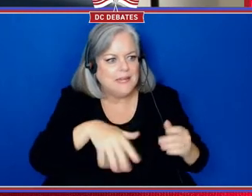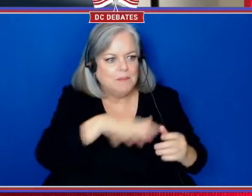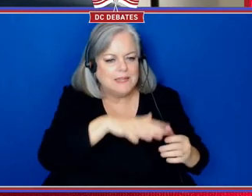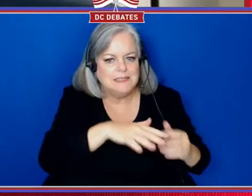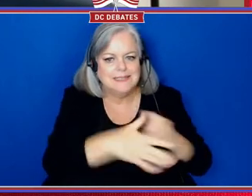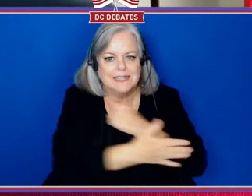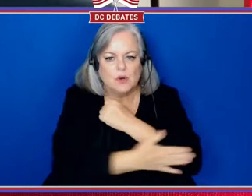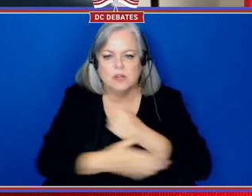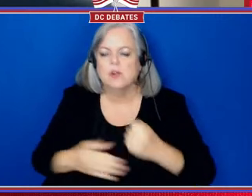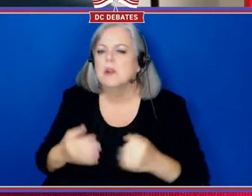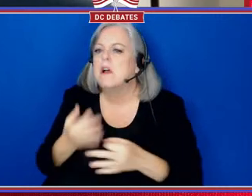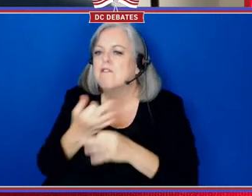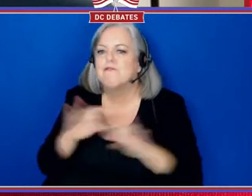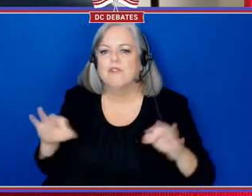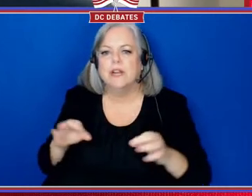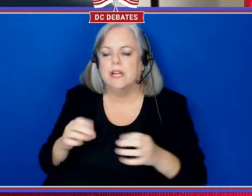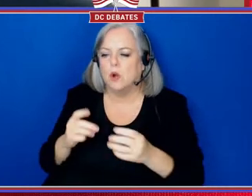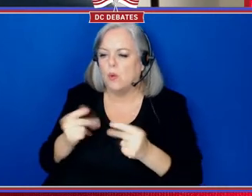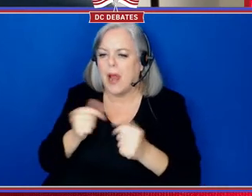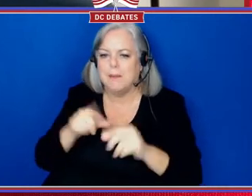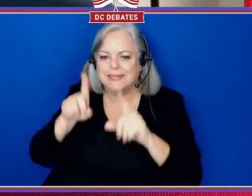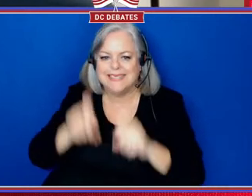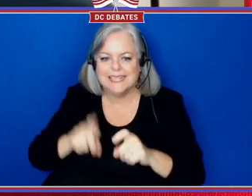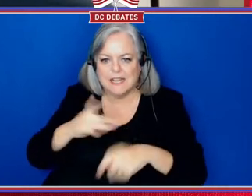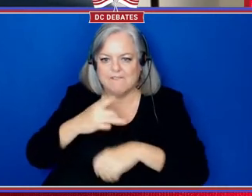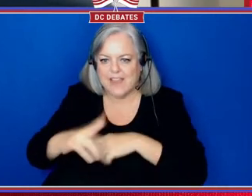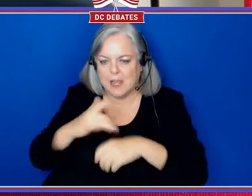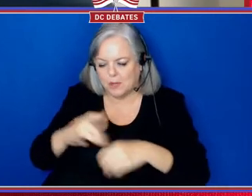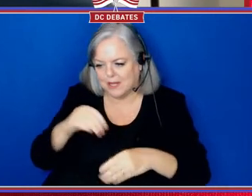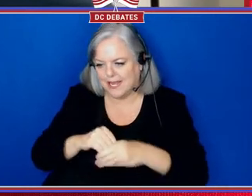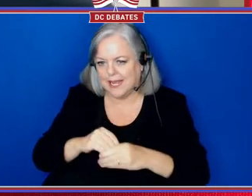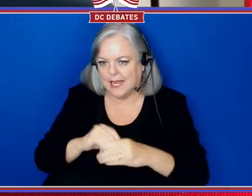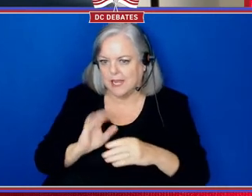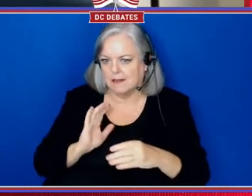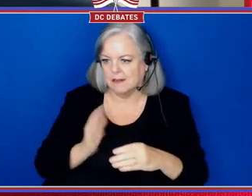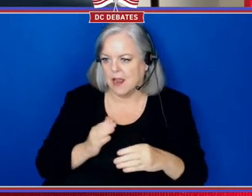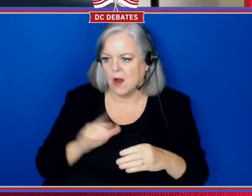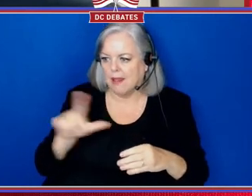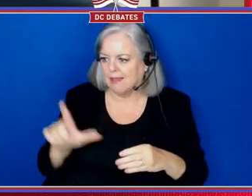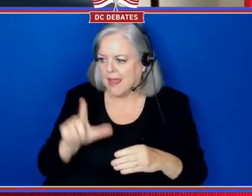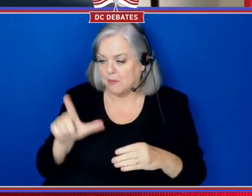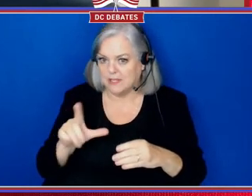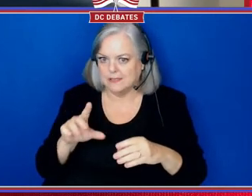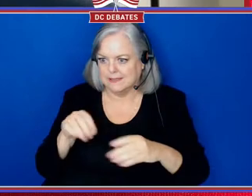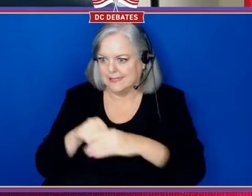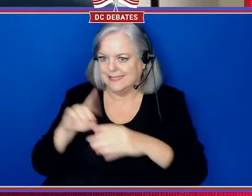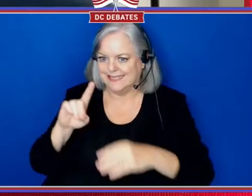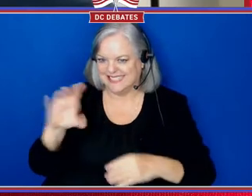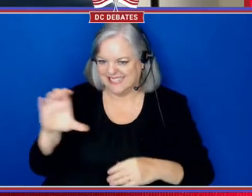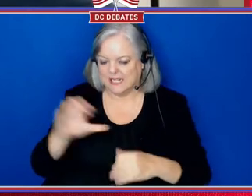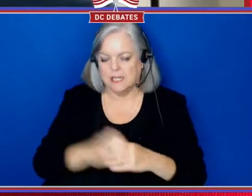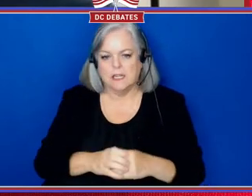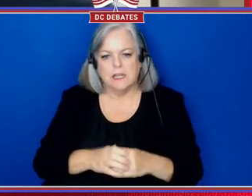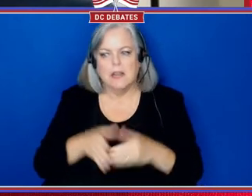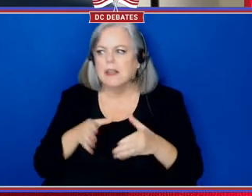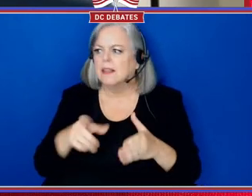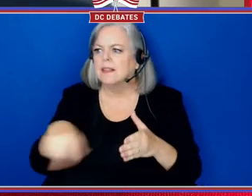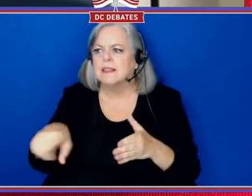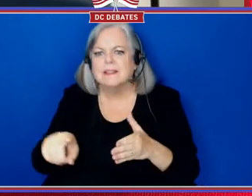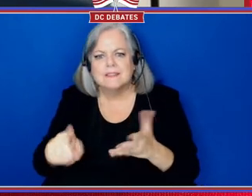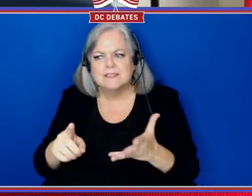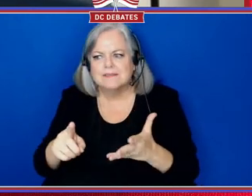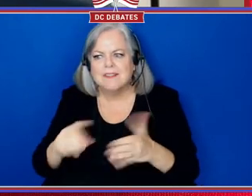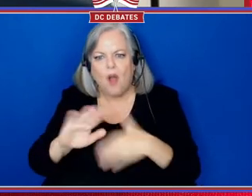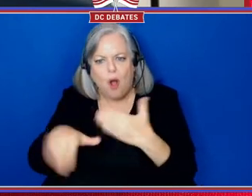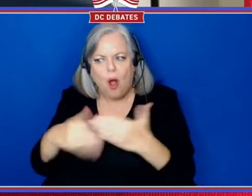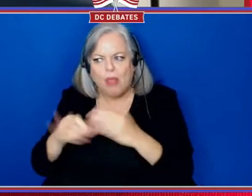our libraries across the District of Columbia that let us make sure all of our families knew what